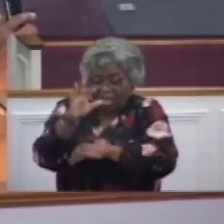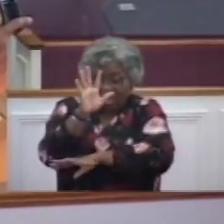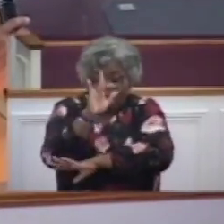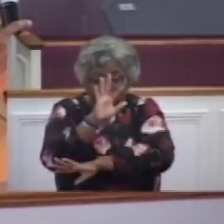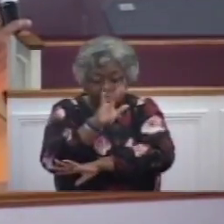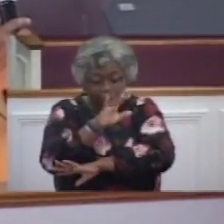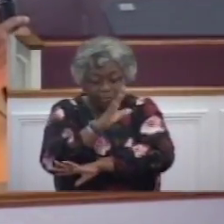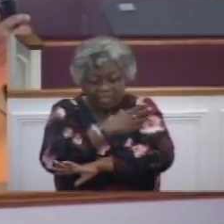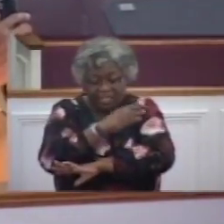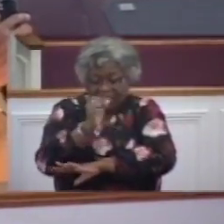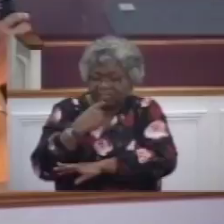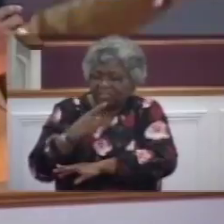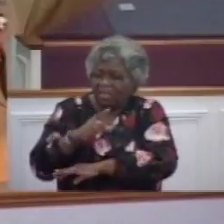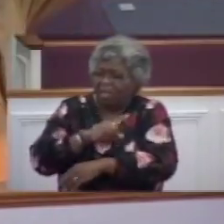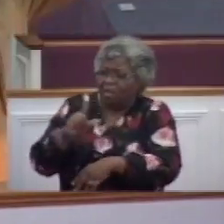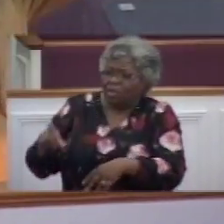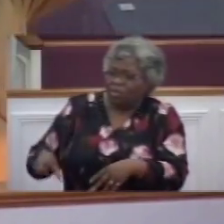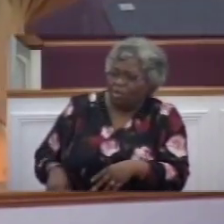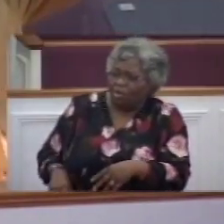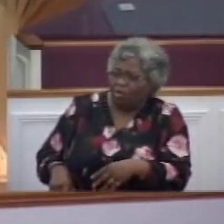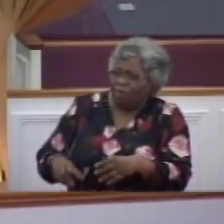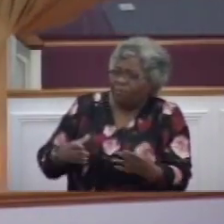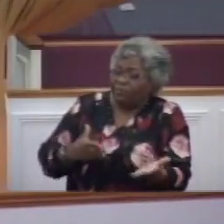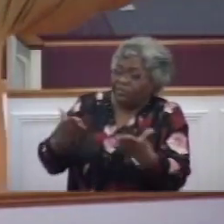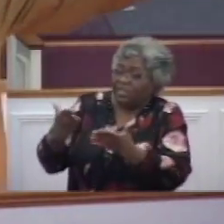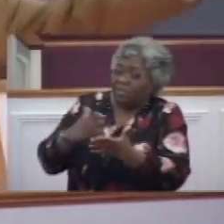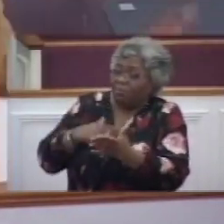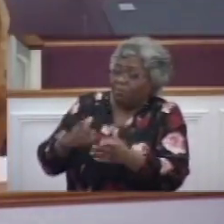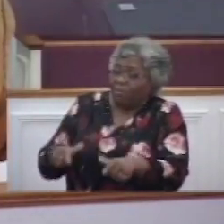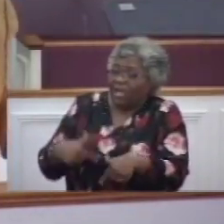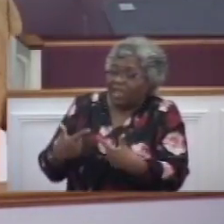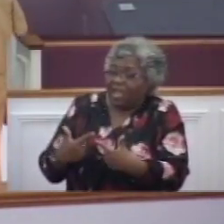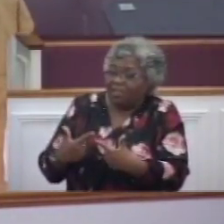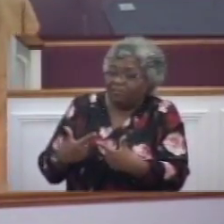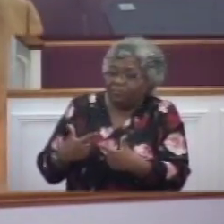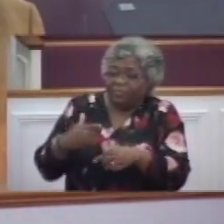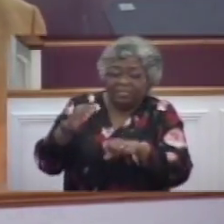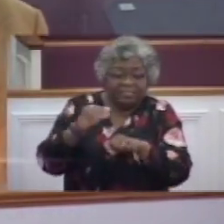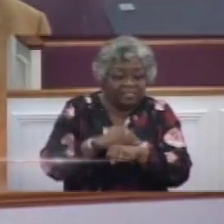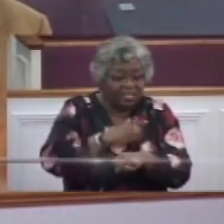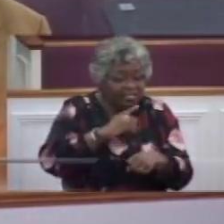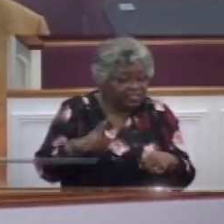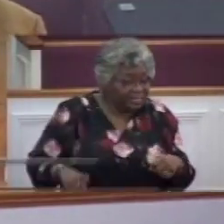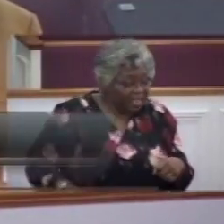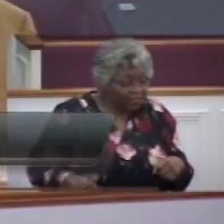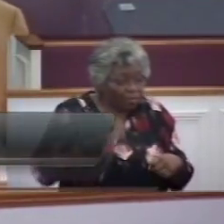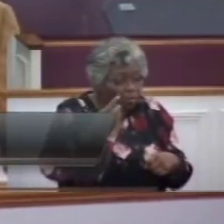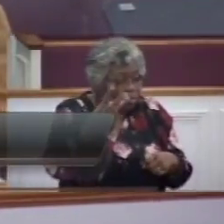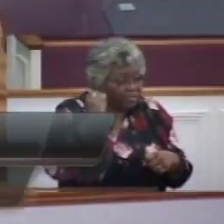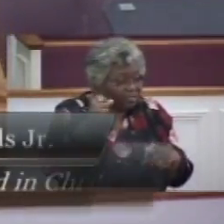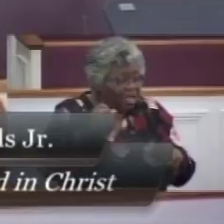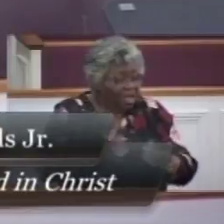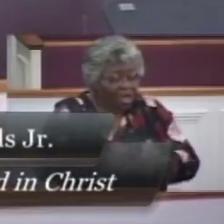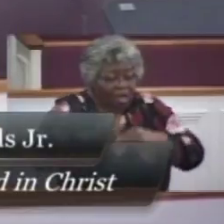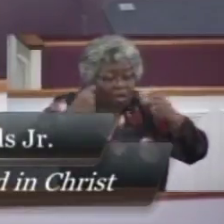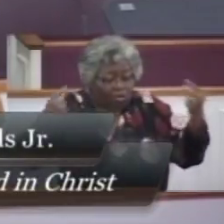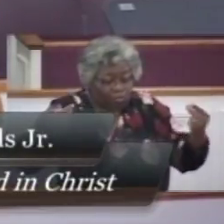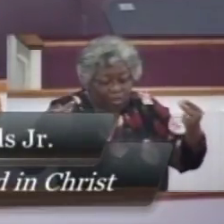tree and said, "Lord, take my life." Sent David, who was a great